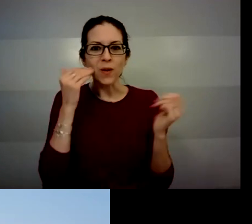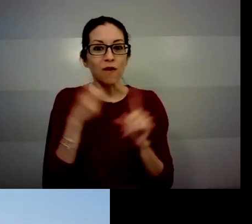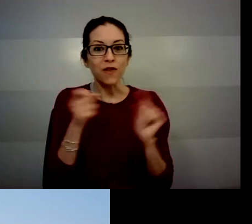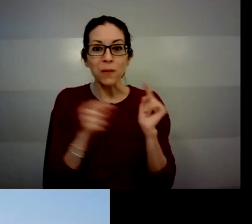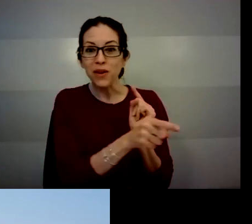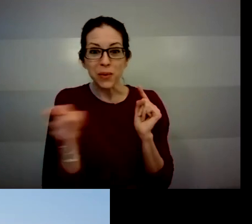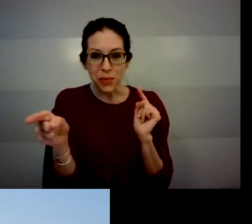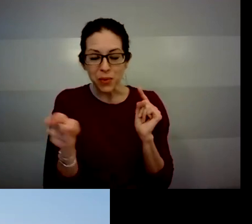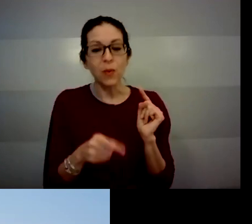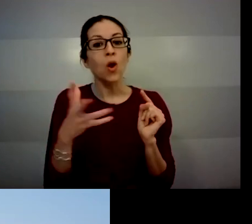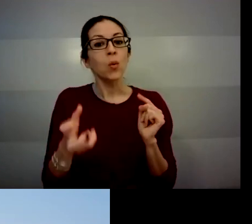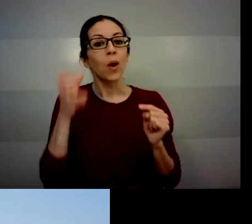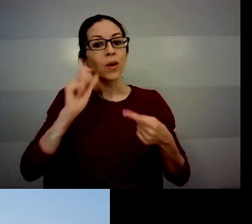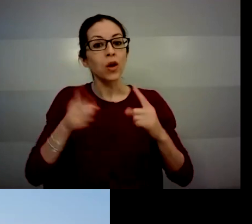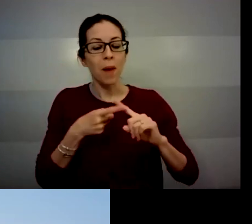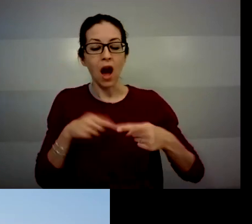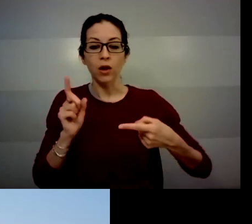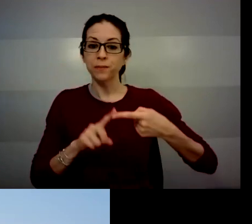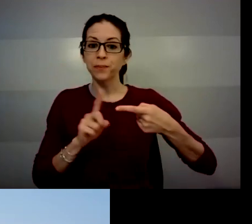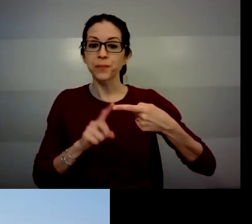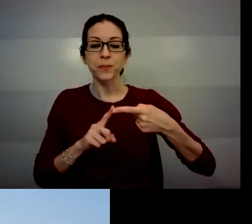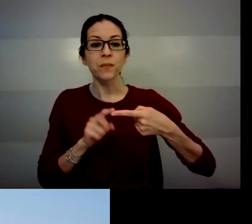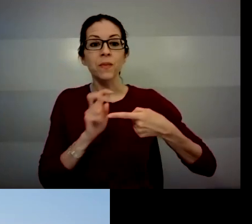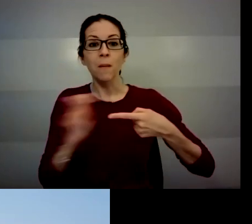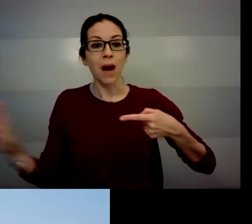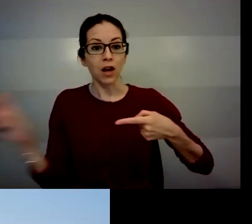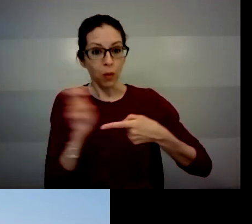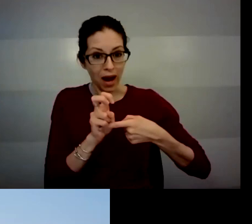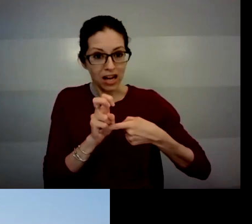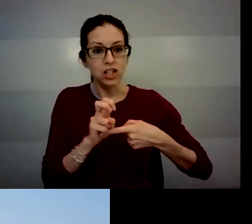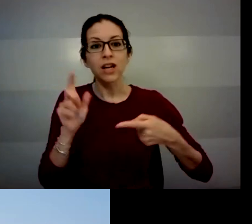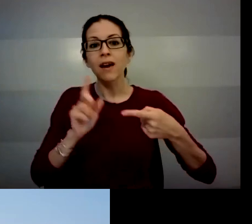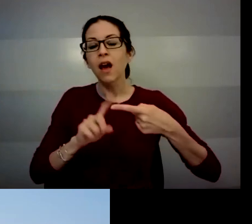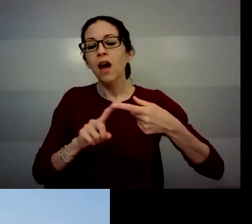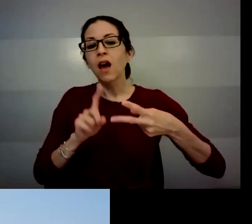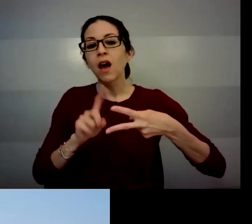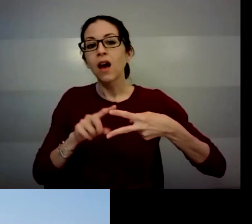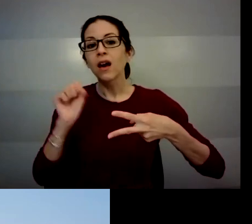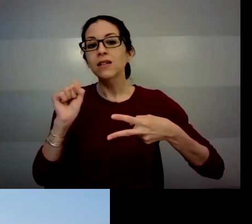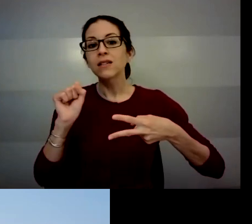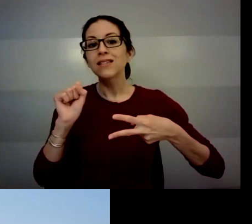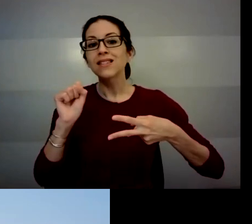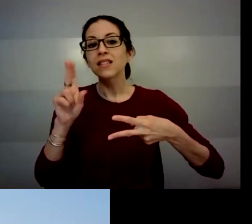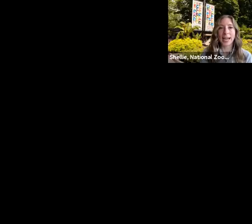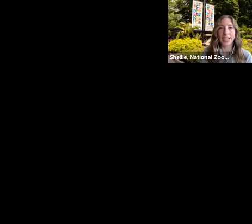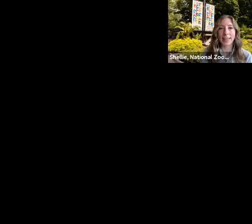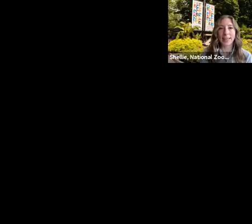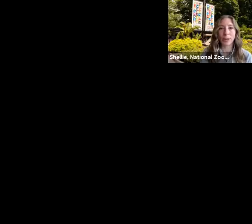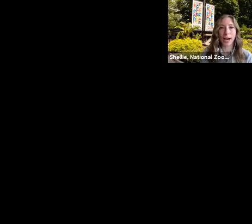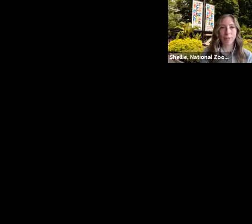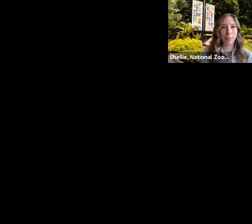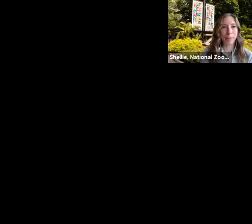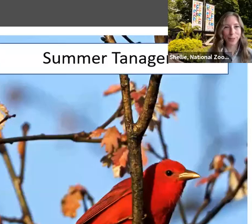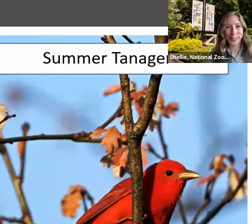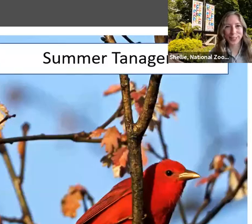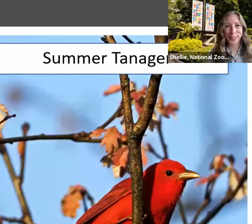you rather hear about the migration pattern of a summer tanager or a golden-winged warbler? And I think we'll